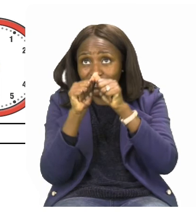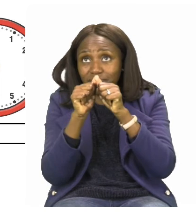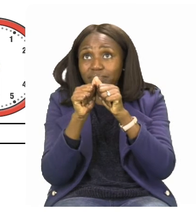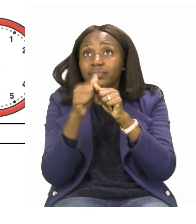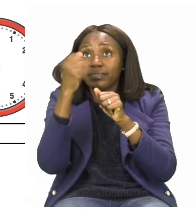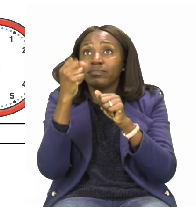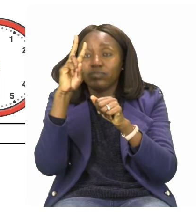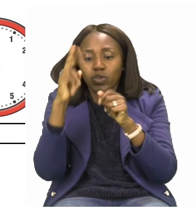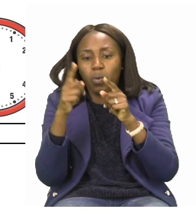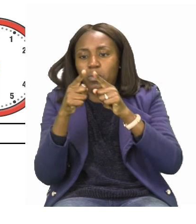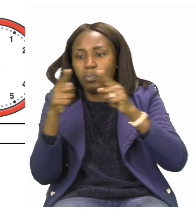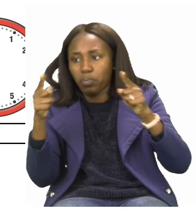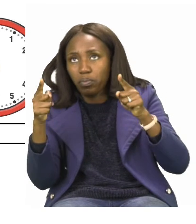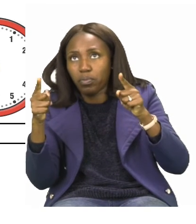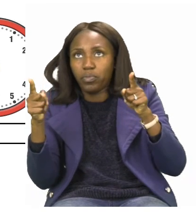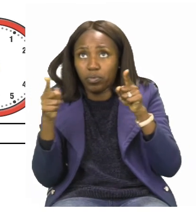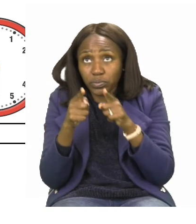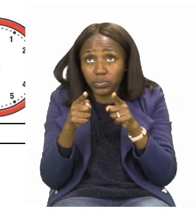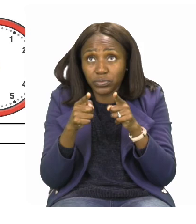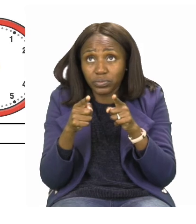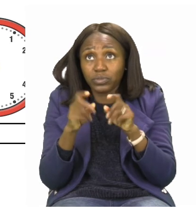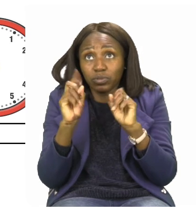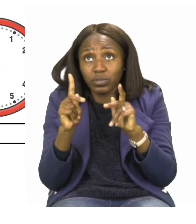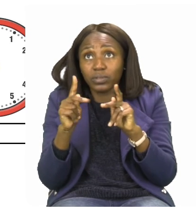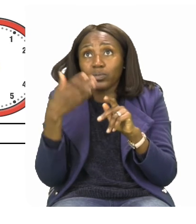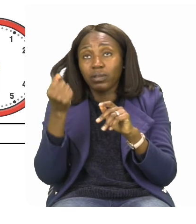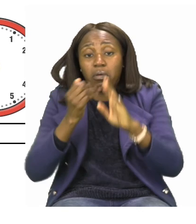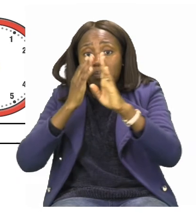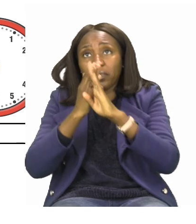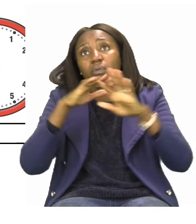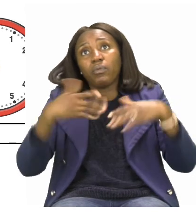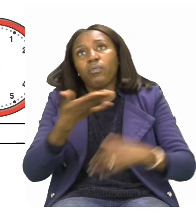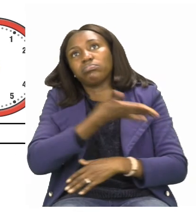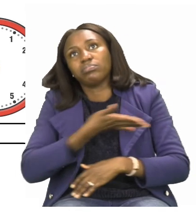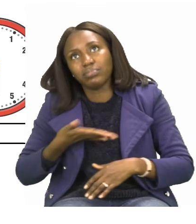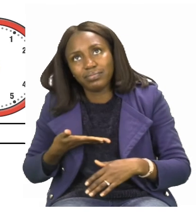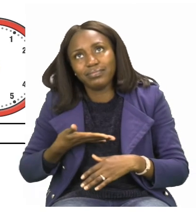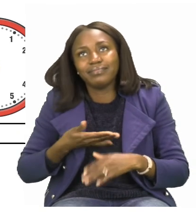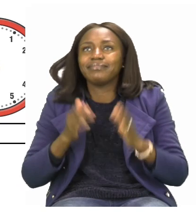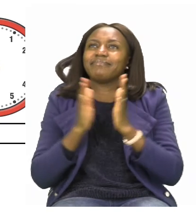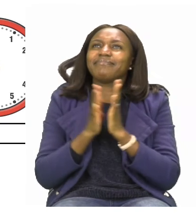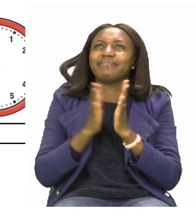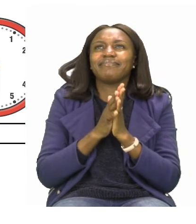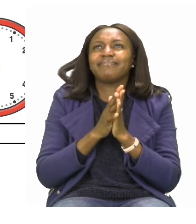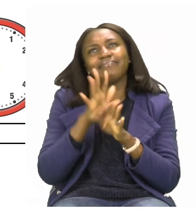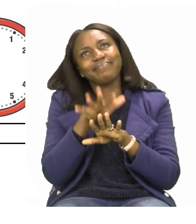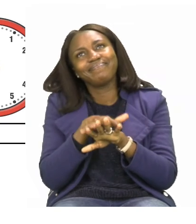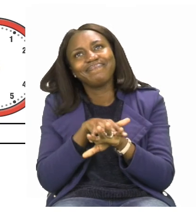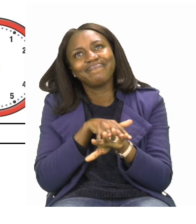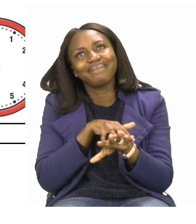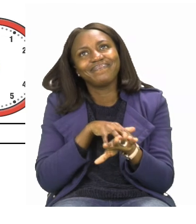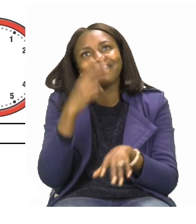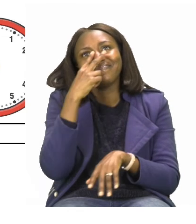hand and use 12:30 or o'clock. Take your time, boys and girls, and I'll see